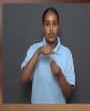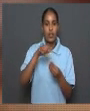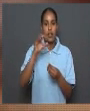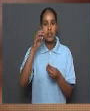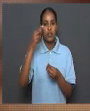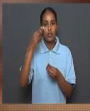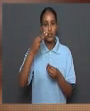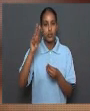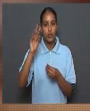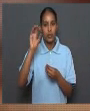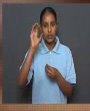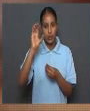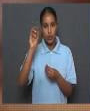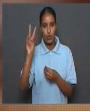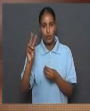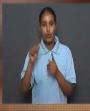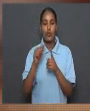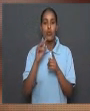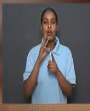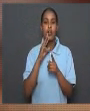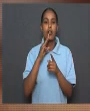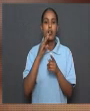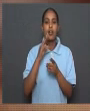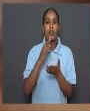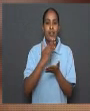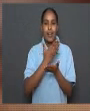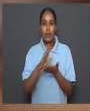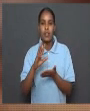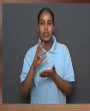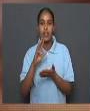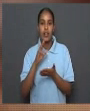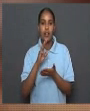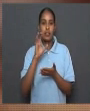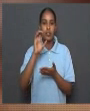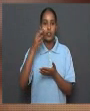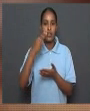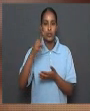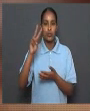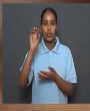dioxide with water to form carbonic acid.